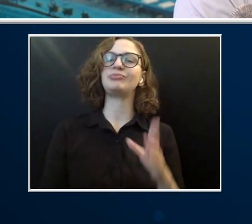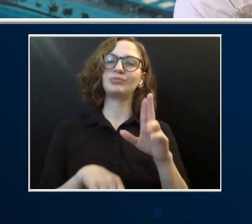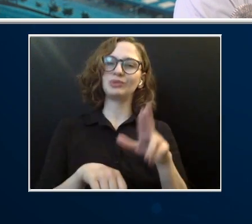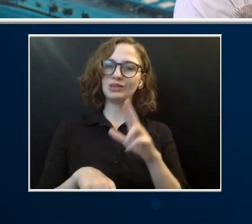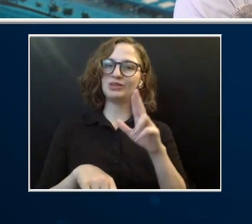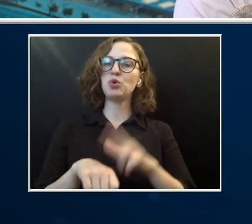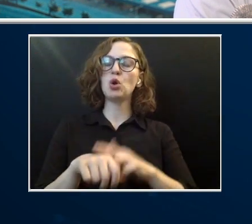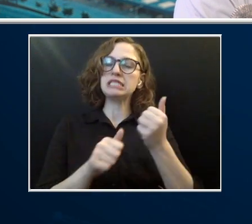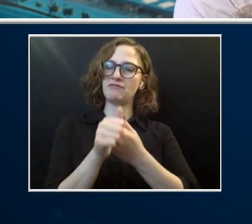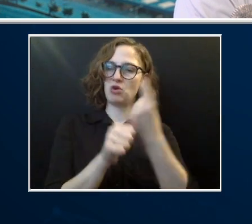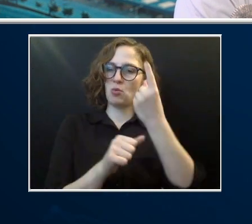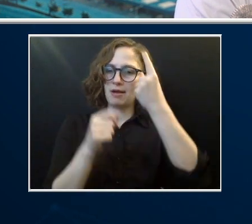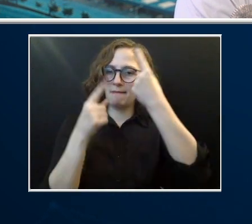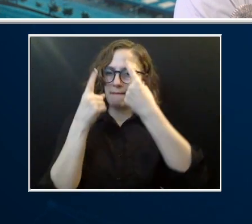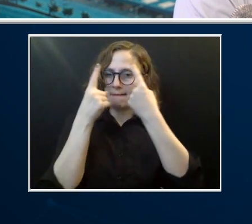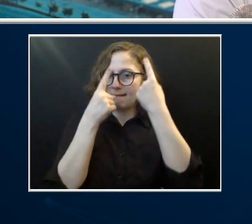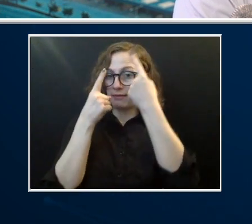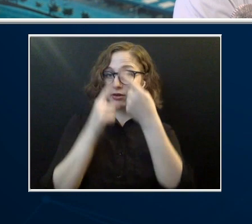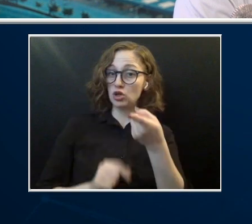is, do you get to take care of